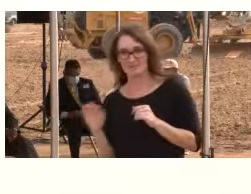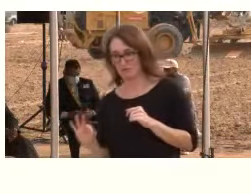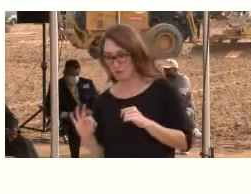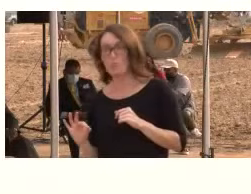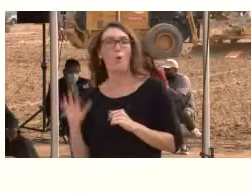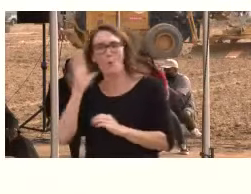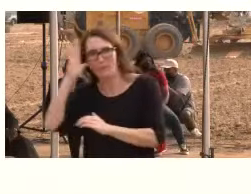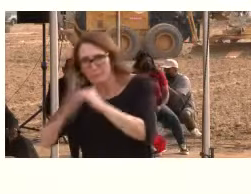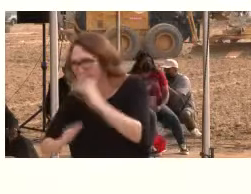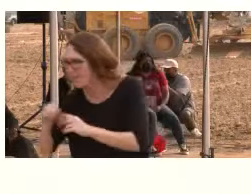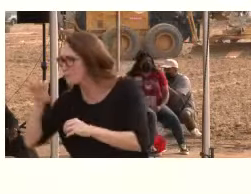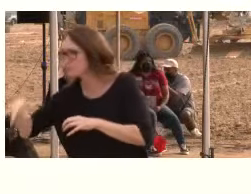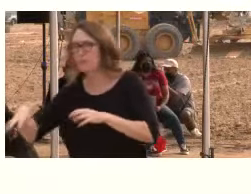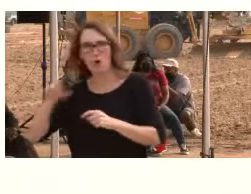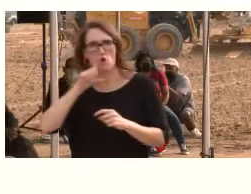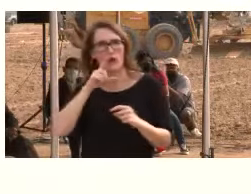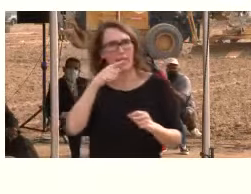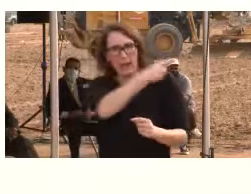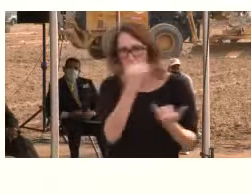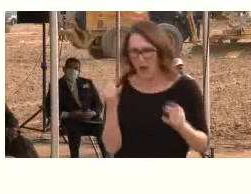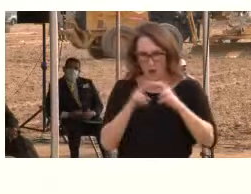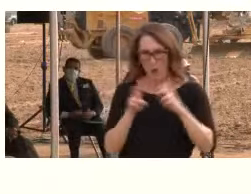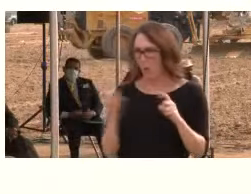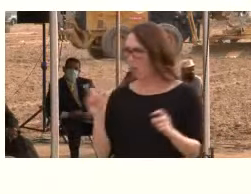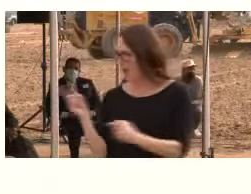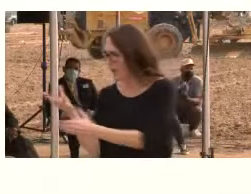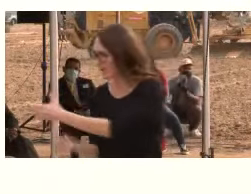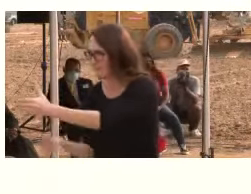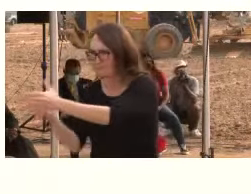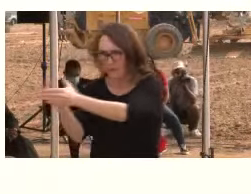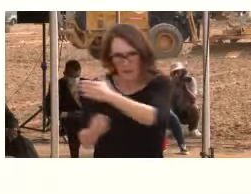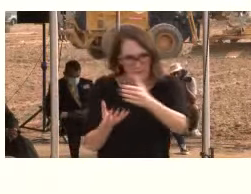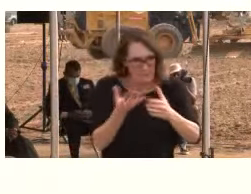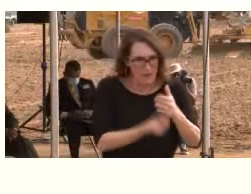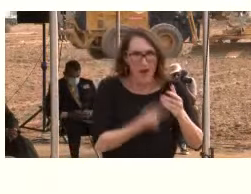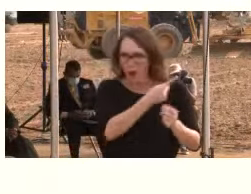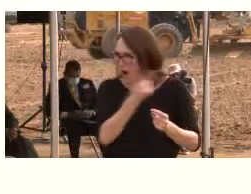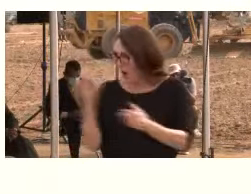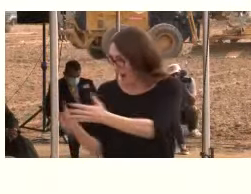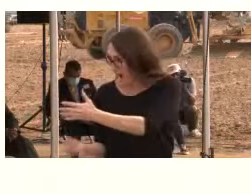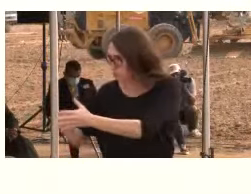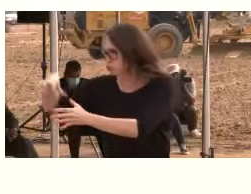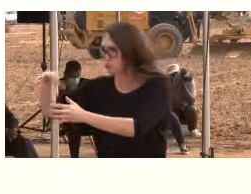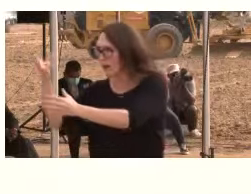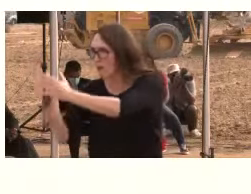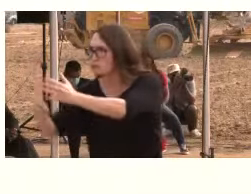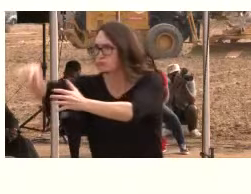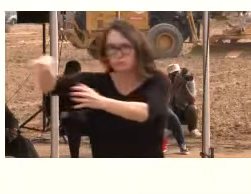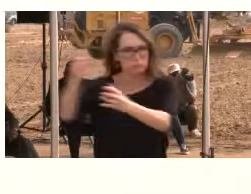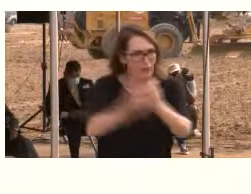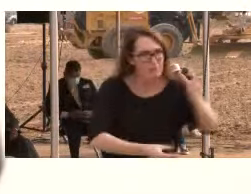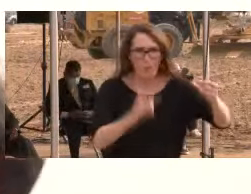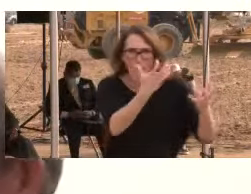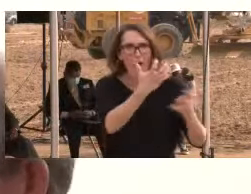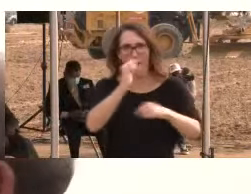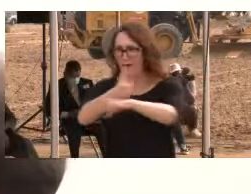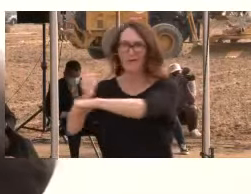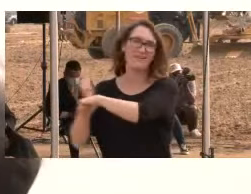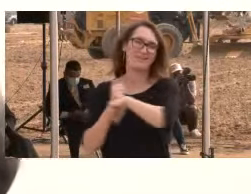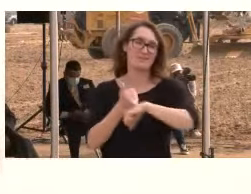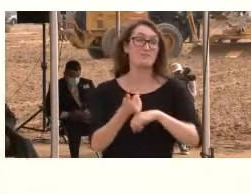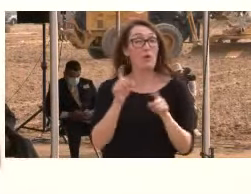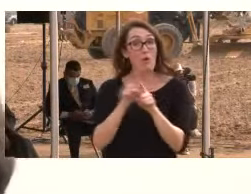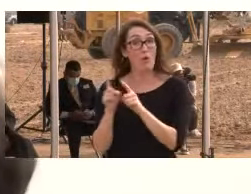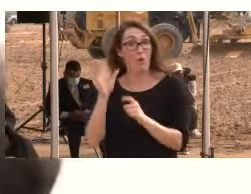we're going to build that facility. It's a gap that's broken, and we're going to repair that breach in our gap in what we're doing here. We also are